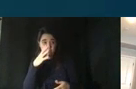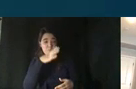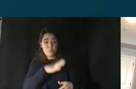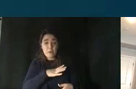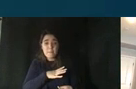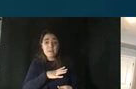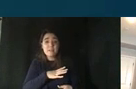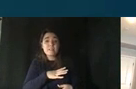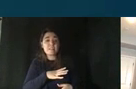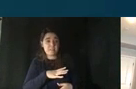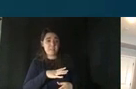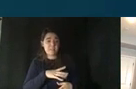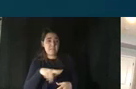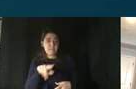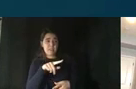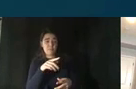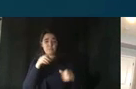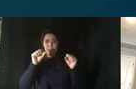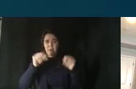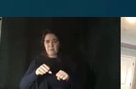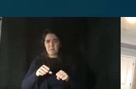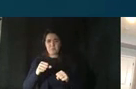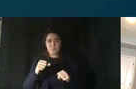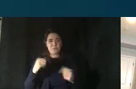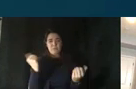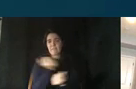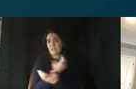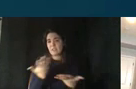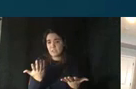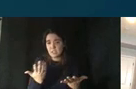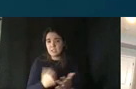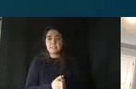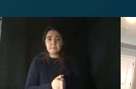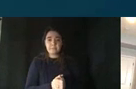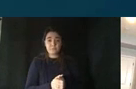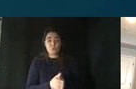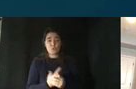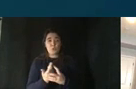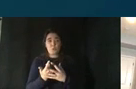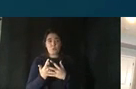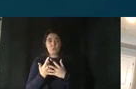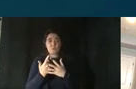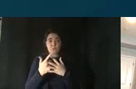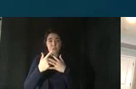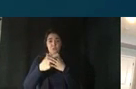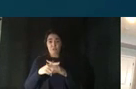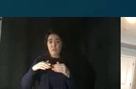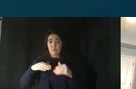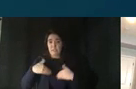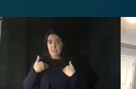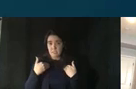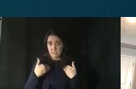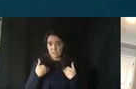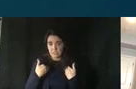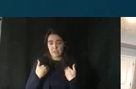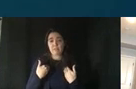that women can do anything. And it's starting them young. So this was my therapy in that